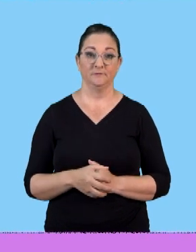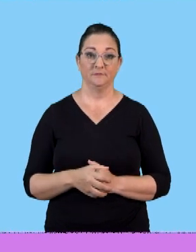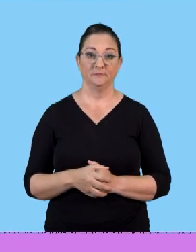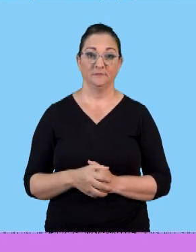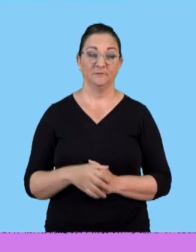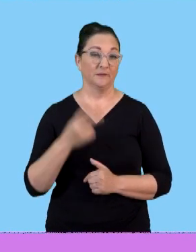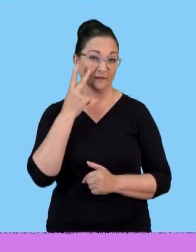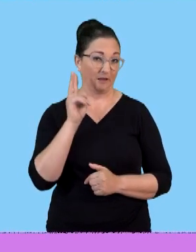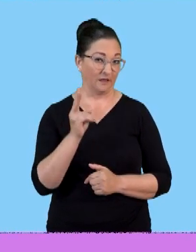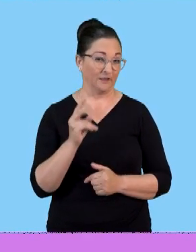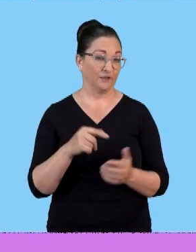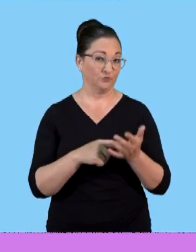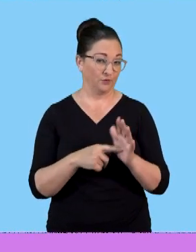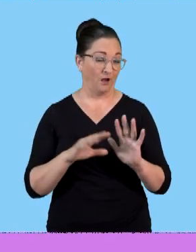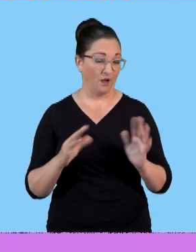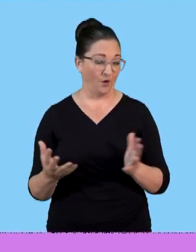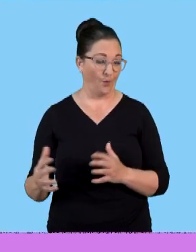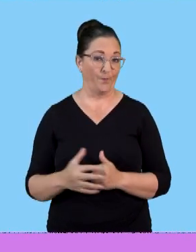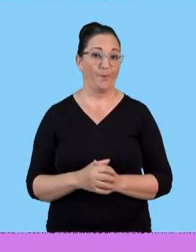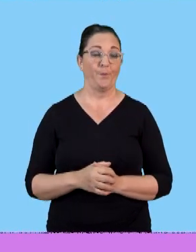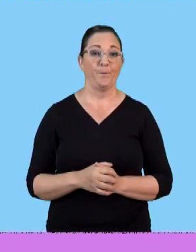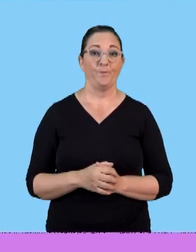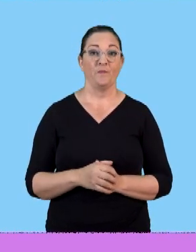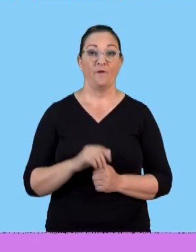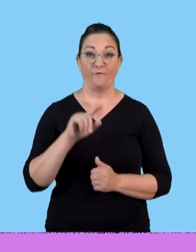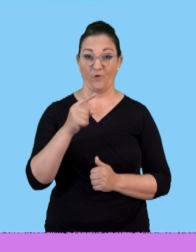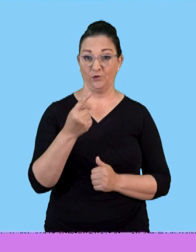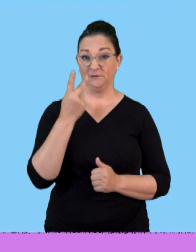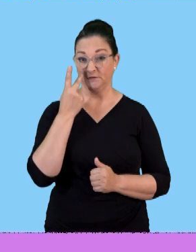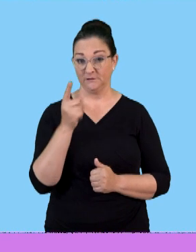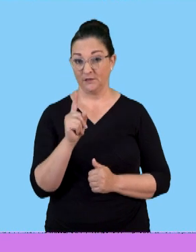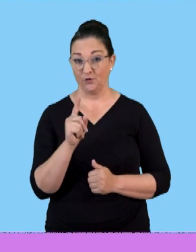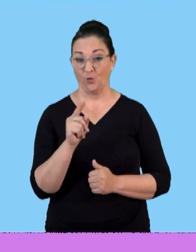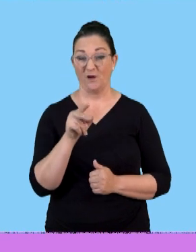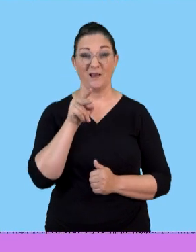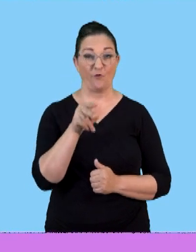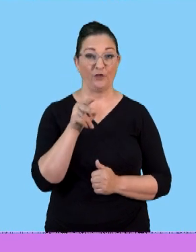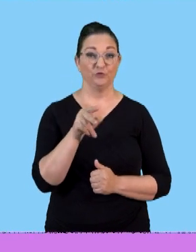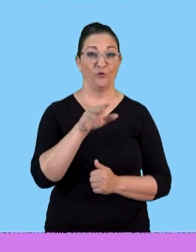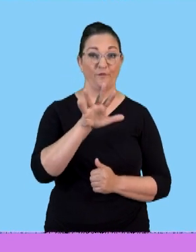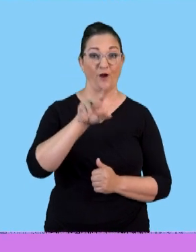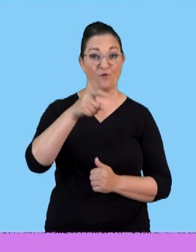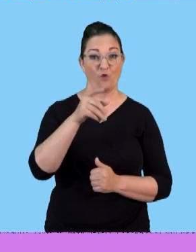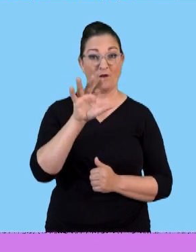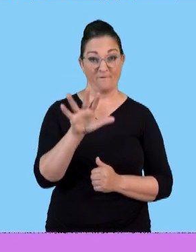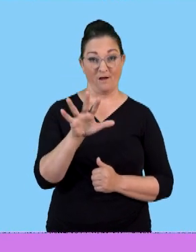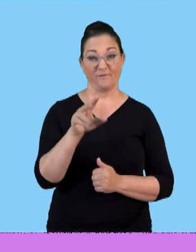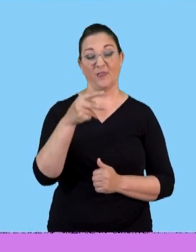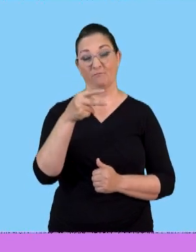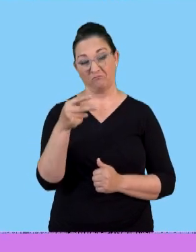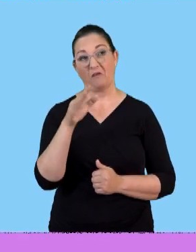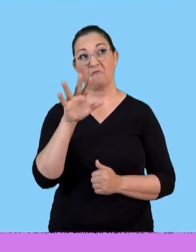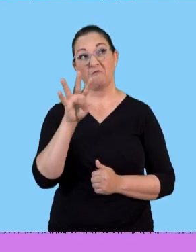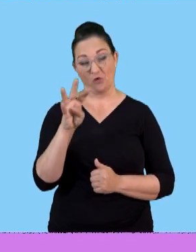1:727,273. Guys, let me quickly run through this again. First of all, I'd note that first I wrote it as a ratio 5,5 is to